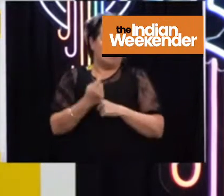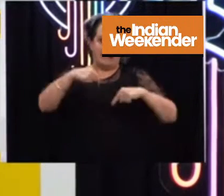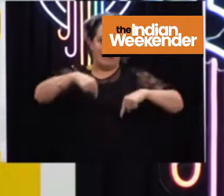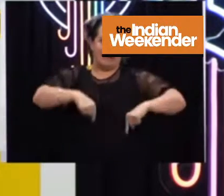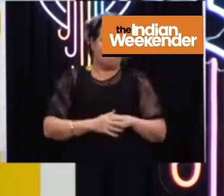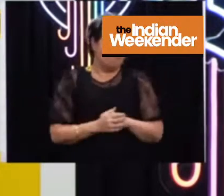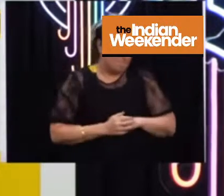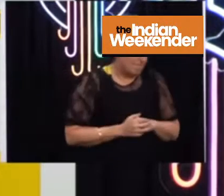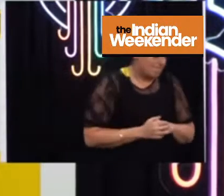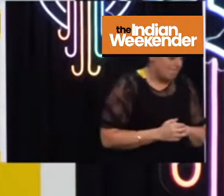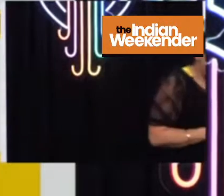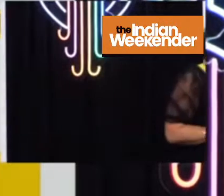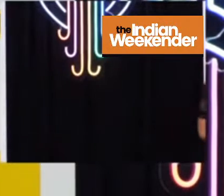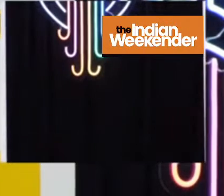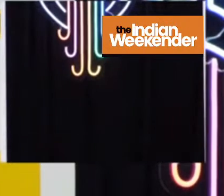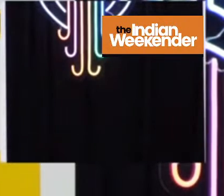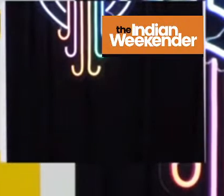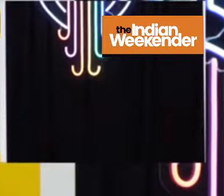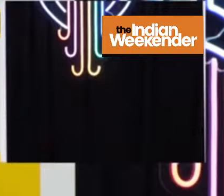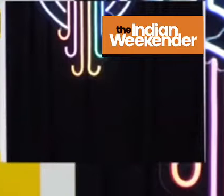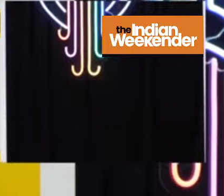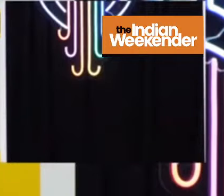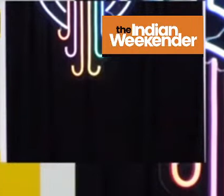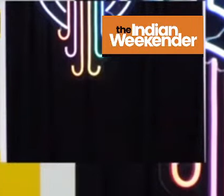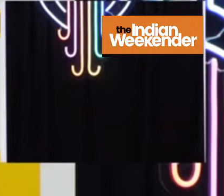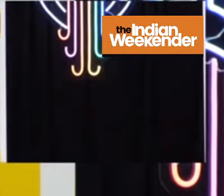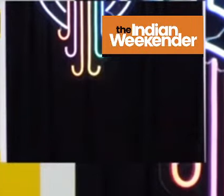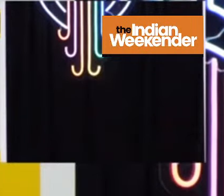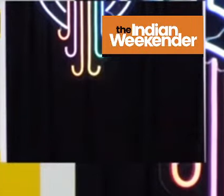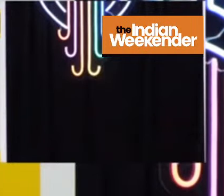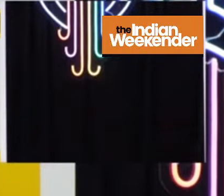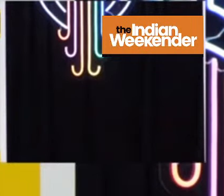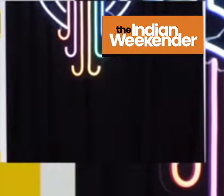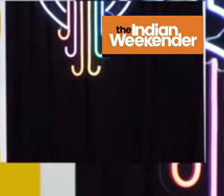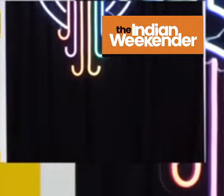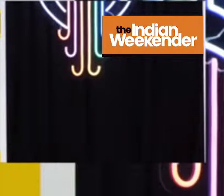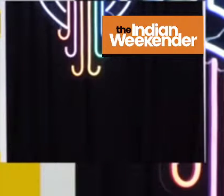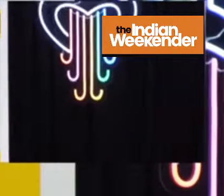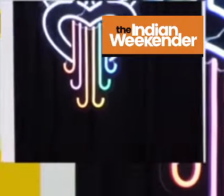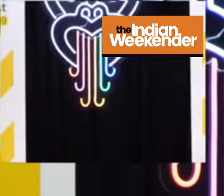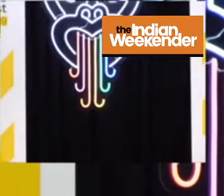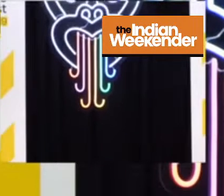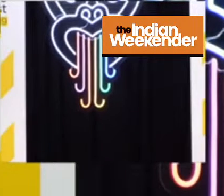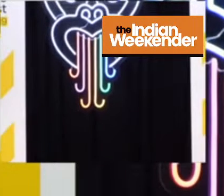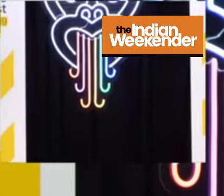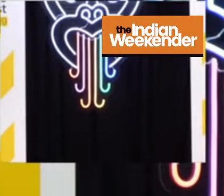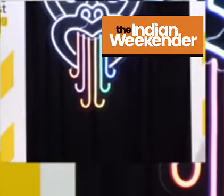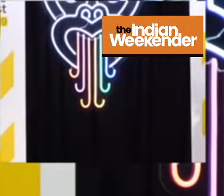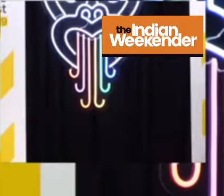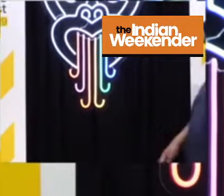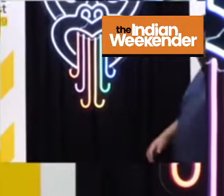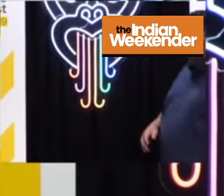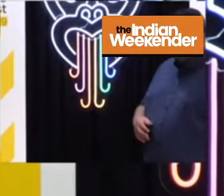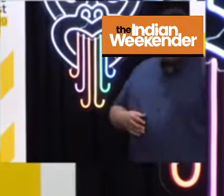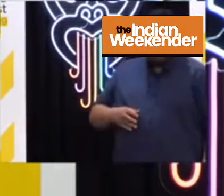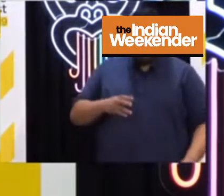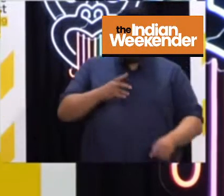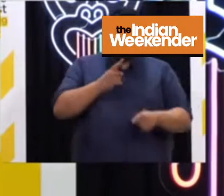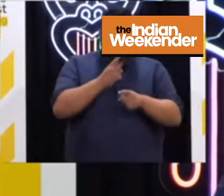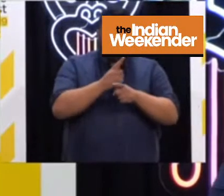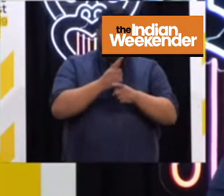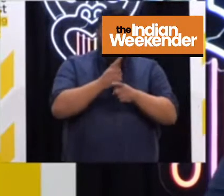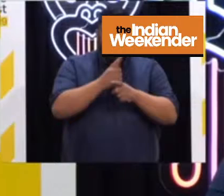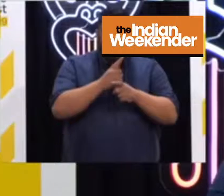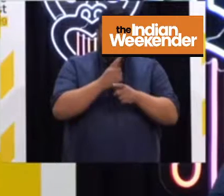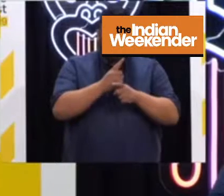you. Dr. Bloomfield, so all of today's cases are household contacts. Can you explain why we're still seeing household contacts